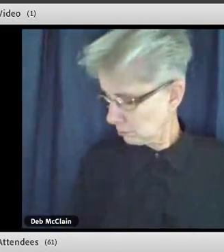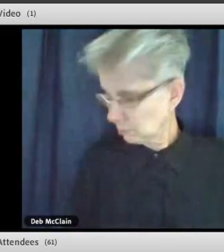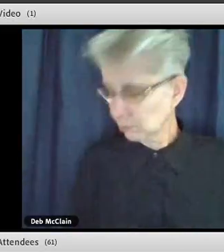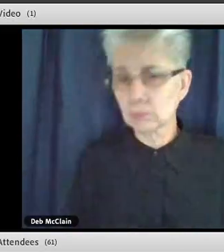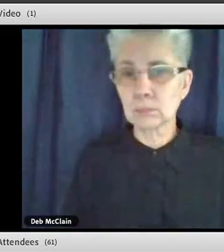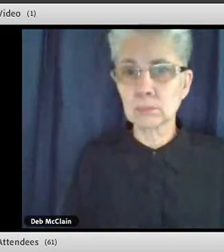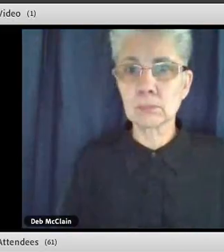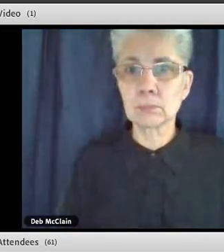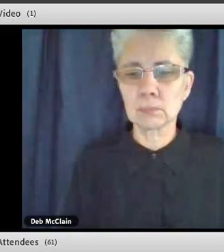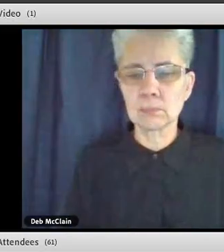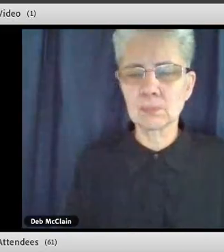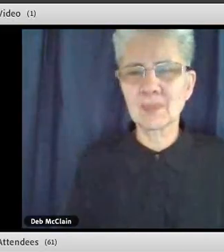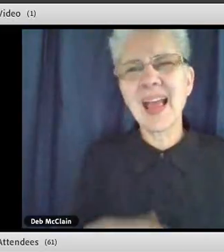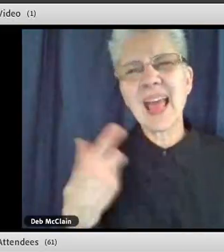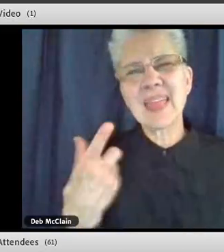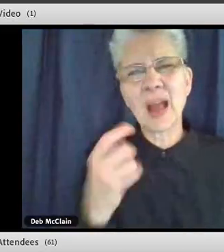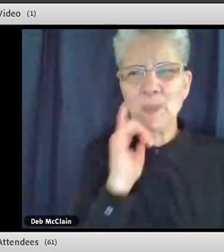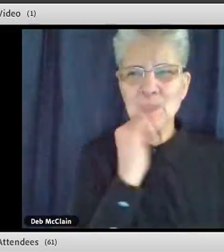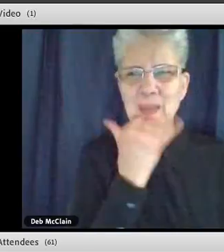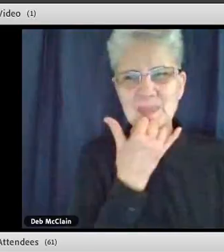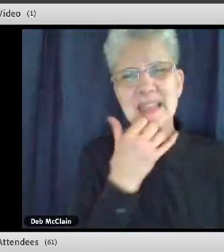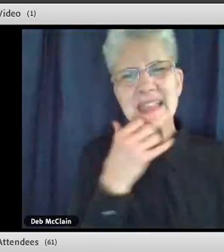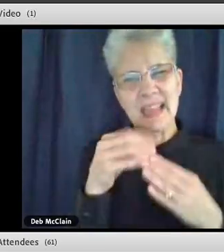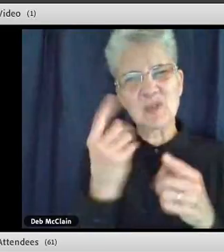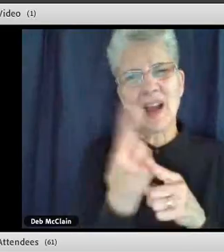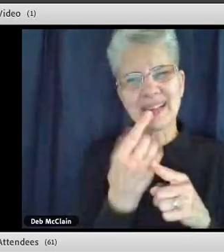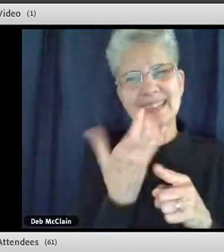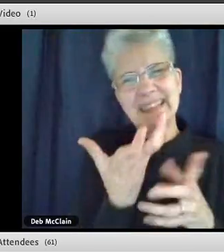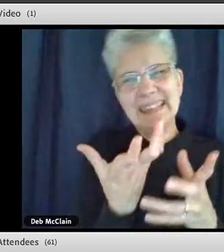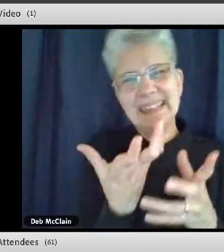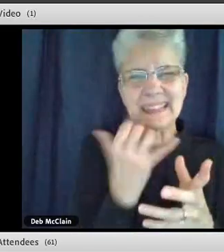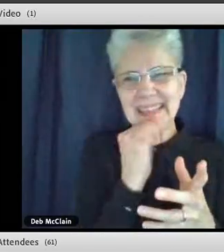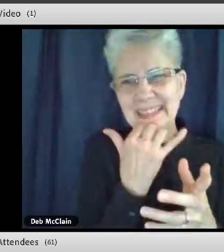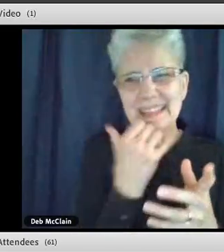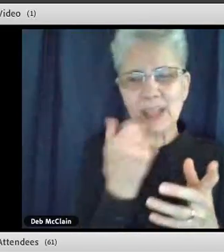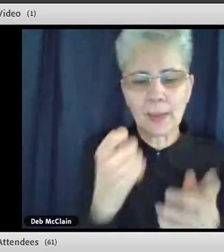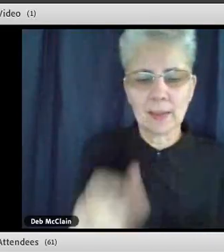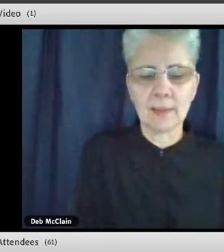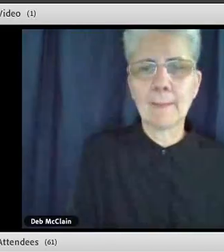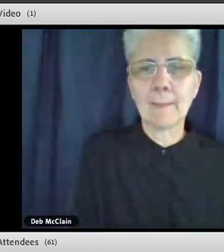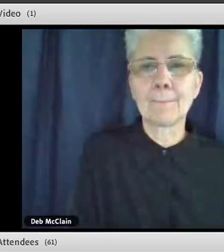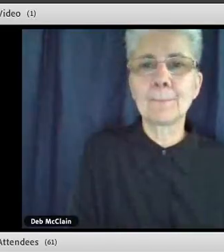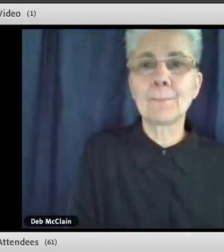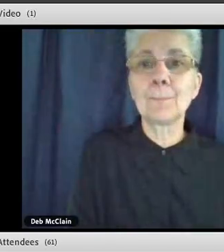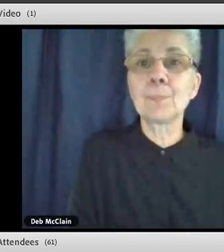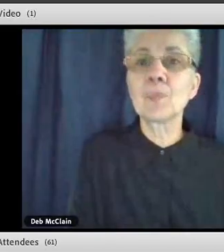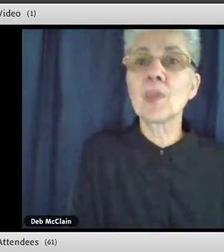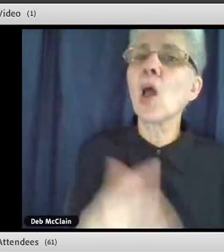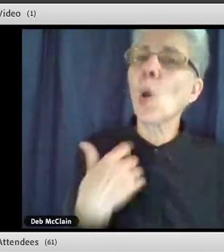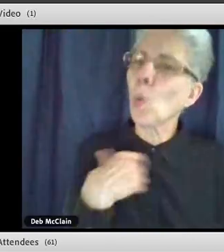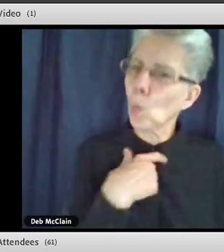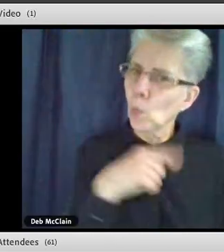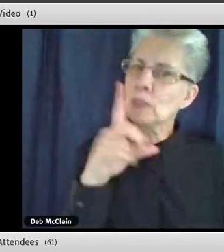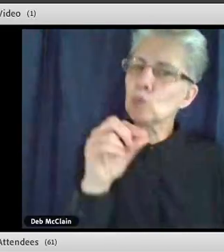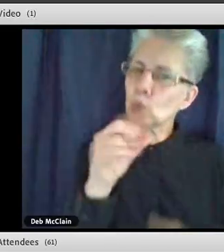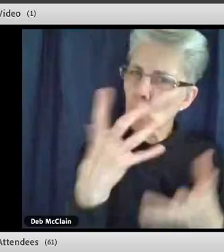That'd probably be a little bit misleading, right? A little bit. But we do want